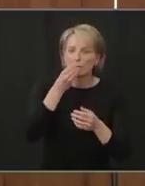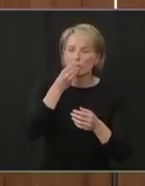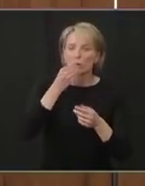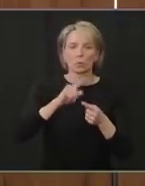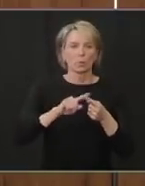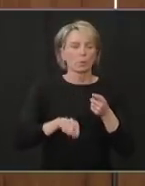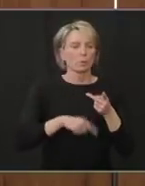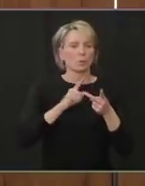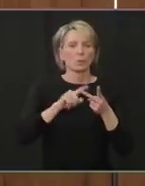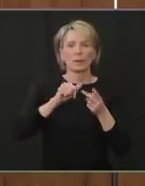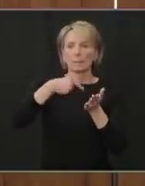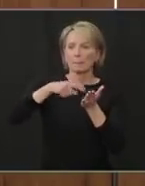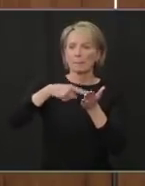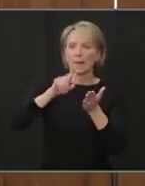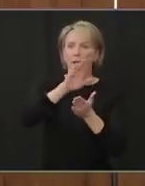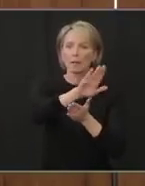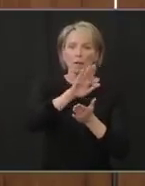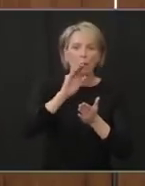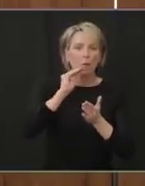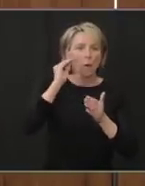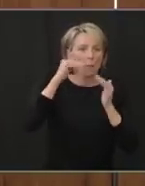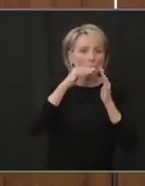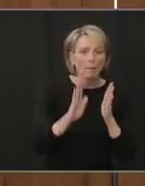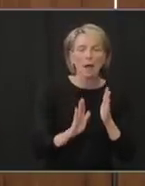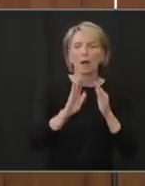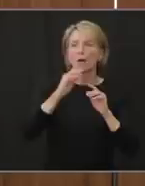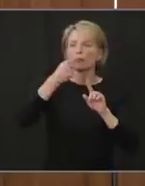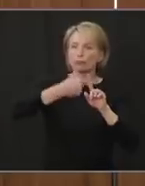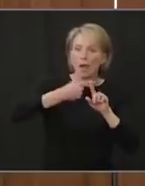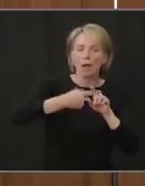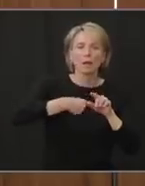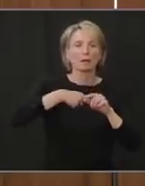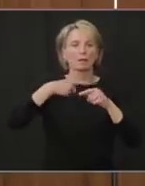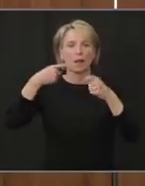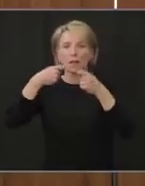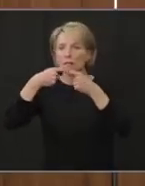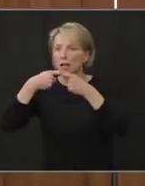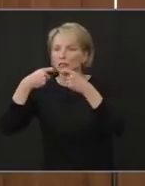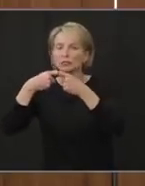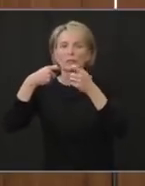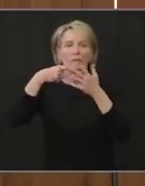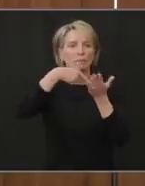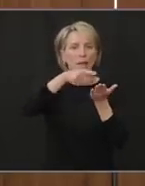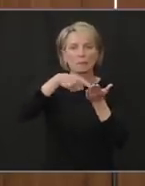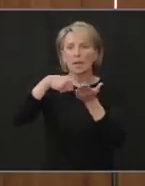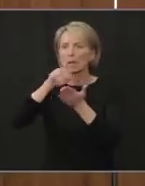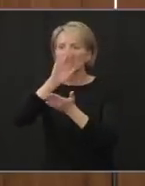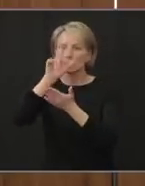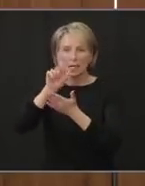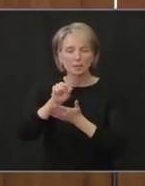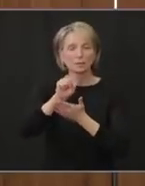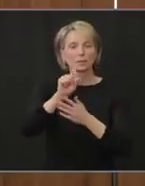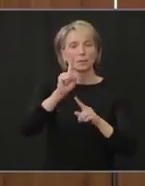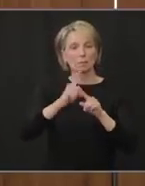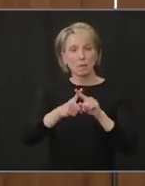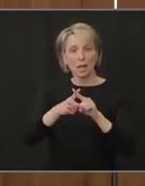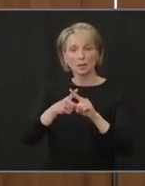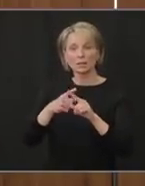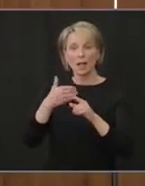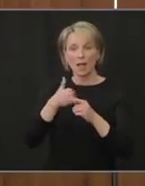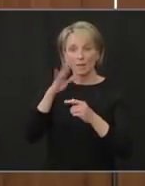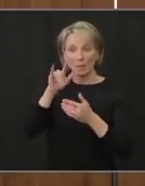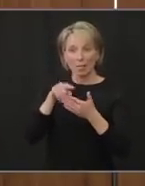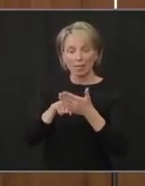table, pay their mortgage, their utilities, their rent, and the small business provision is